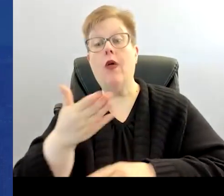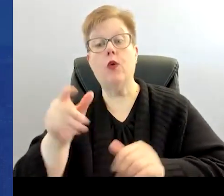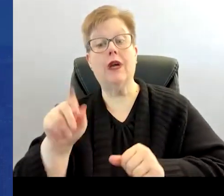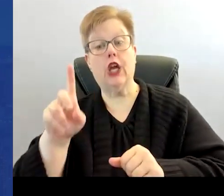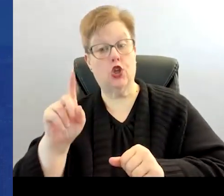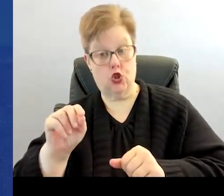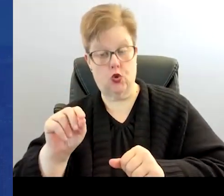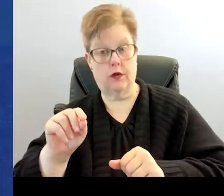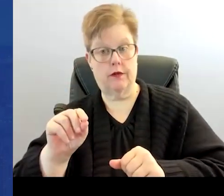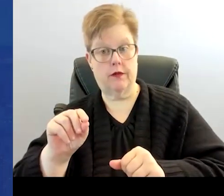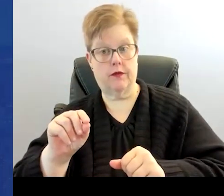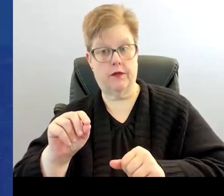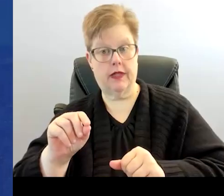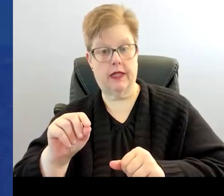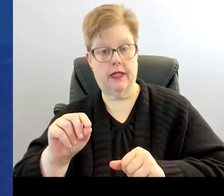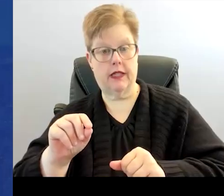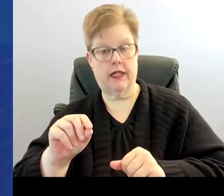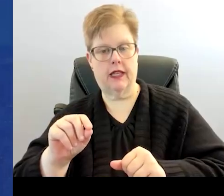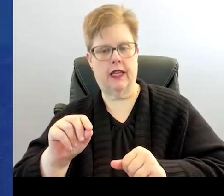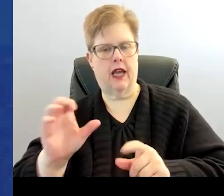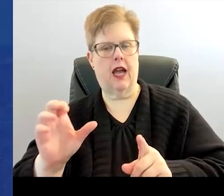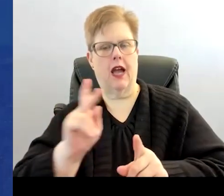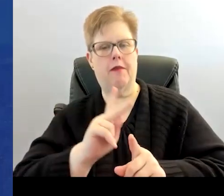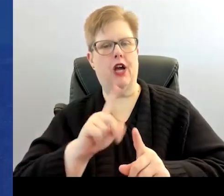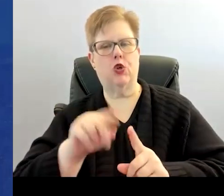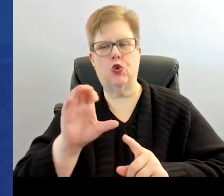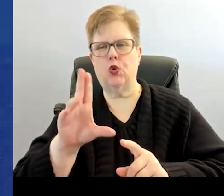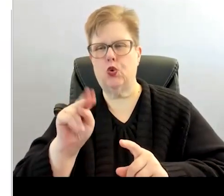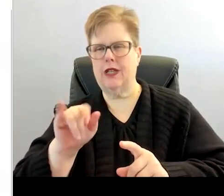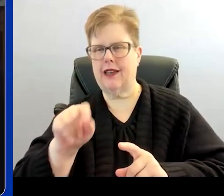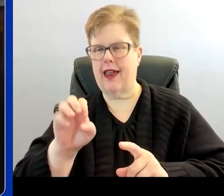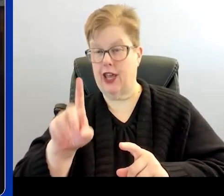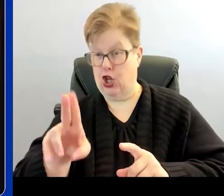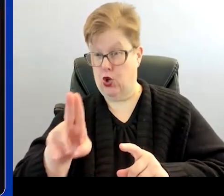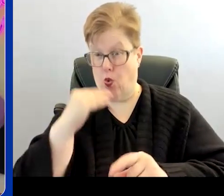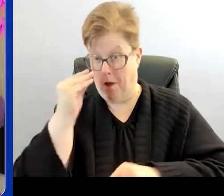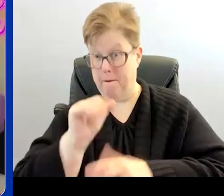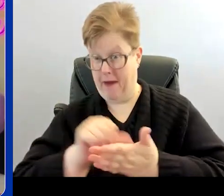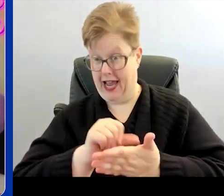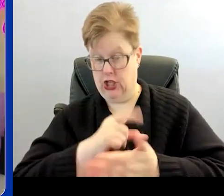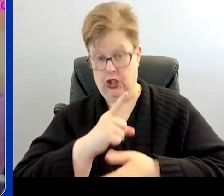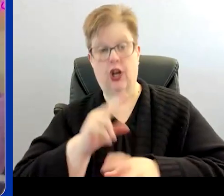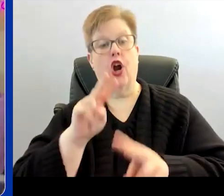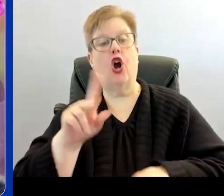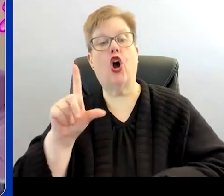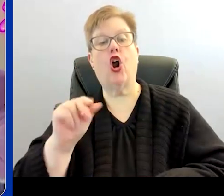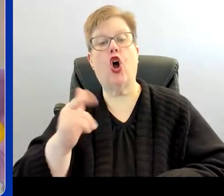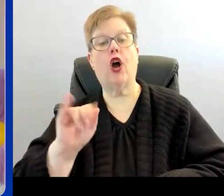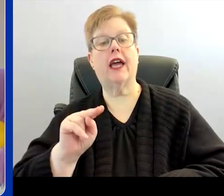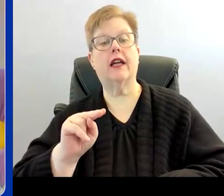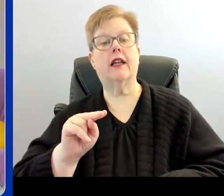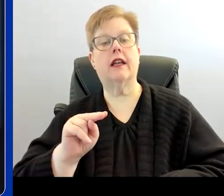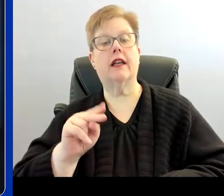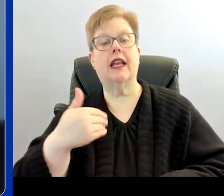do is if you go back to that cuny.edu homepage, you look at login,